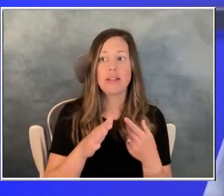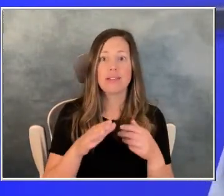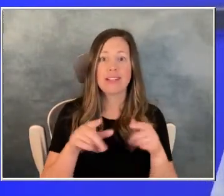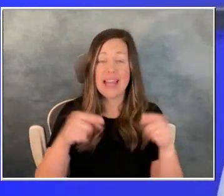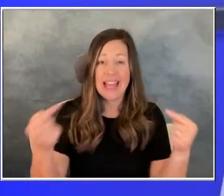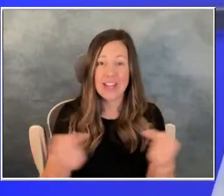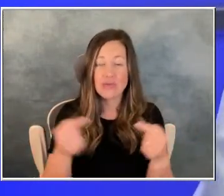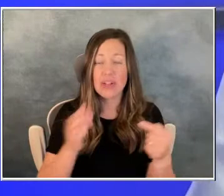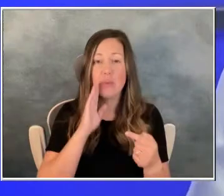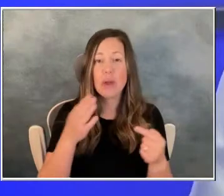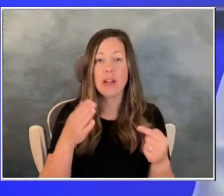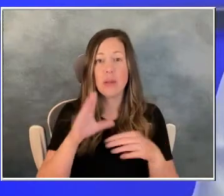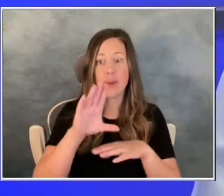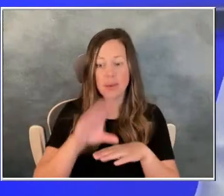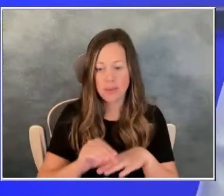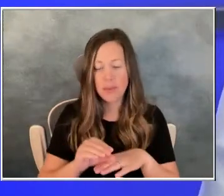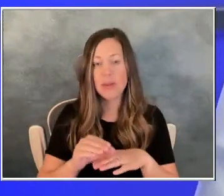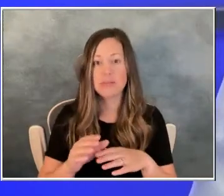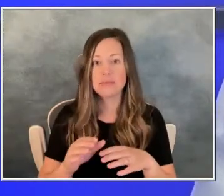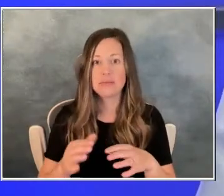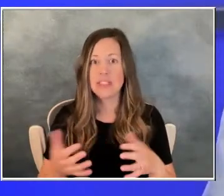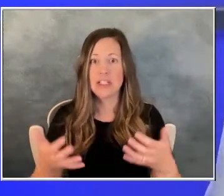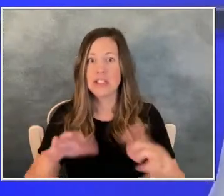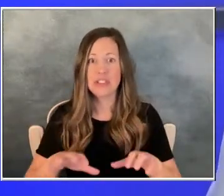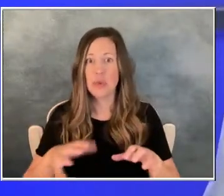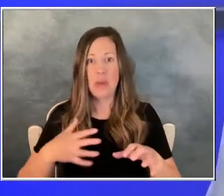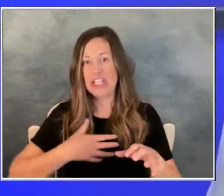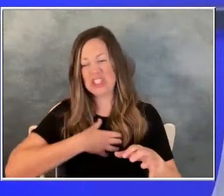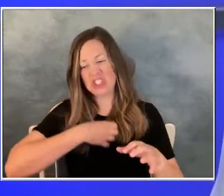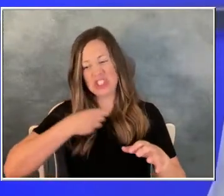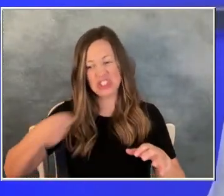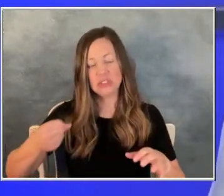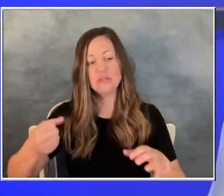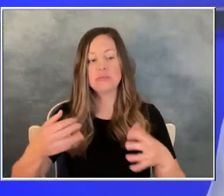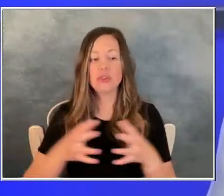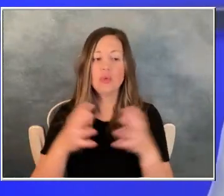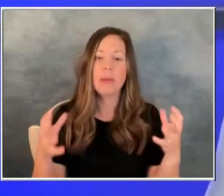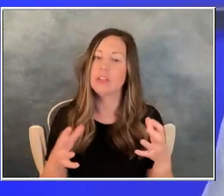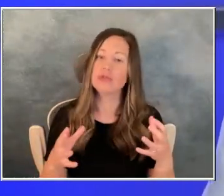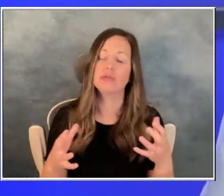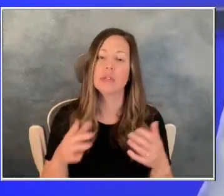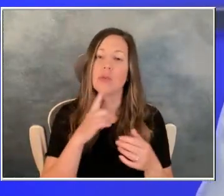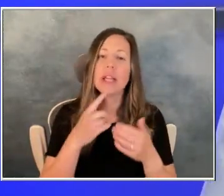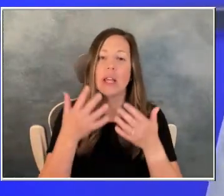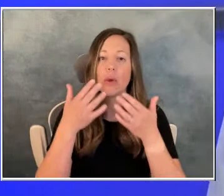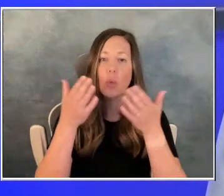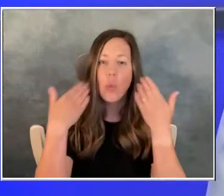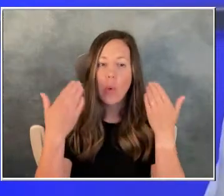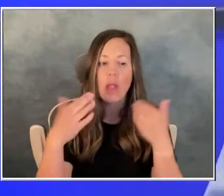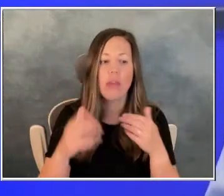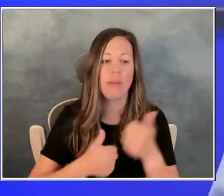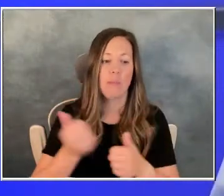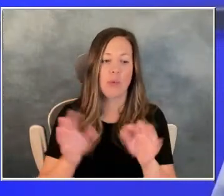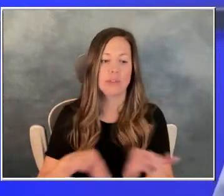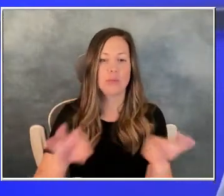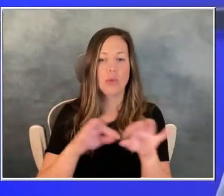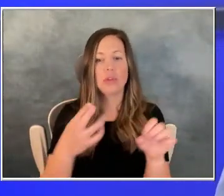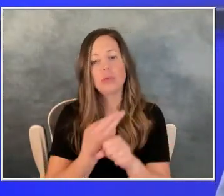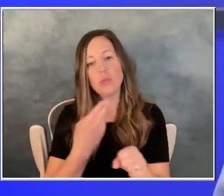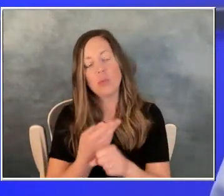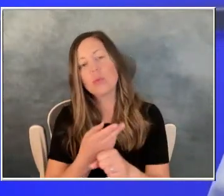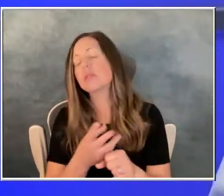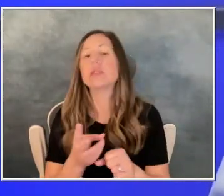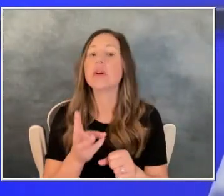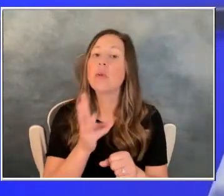by unnecessarily ripping it too much. Cooling is the most important thing at that time. So using kind of cool